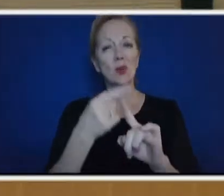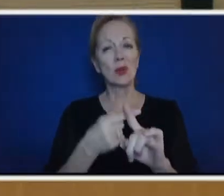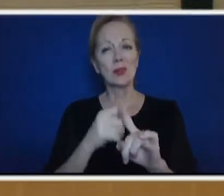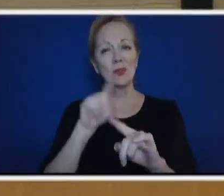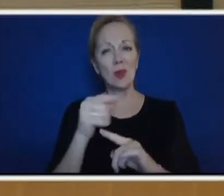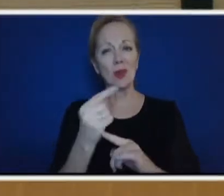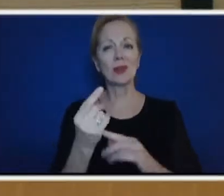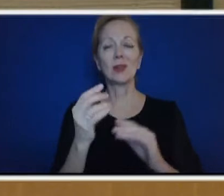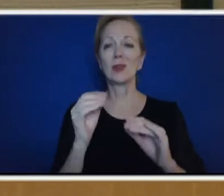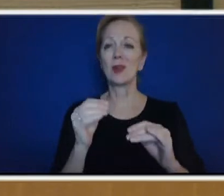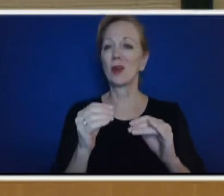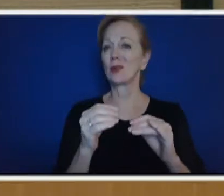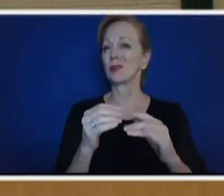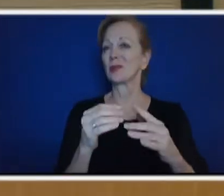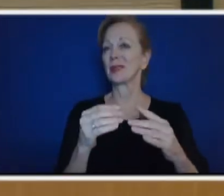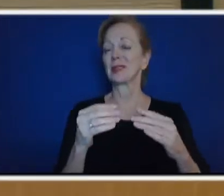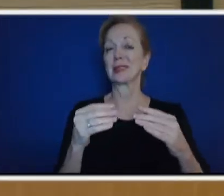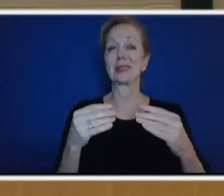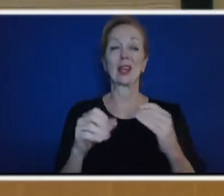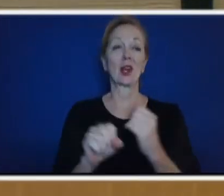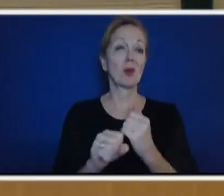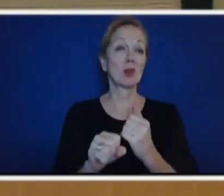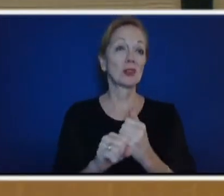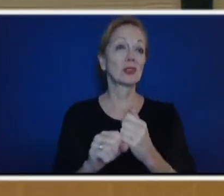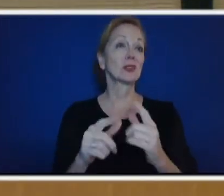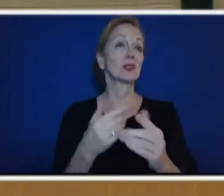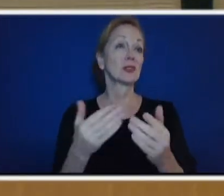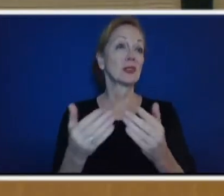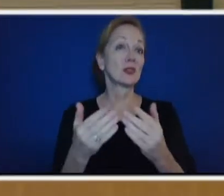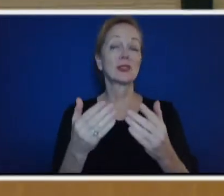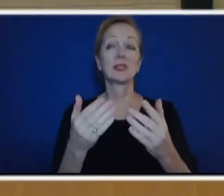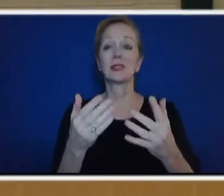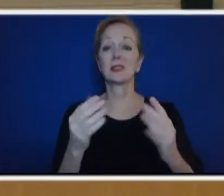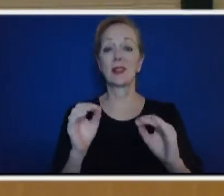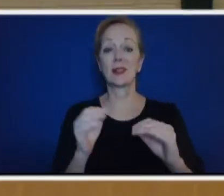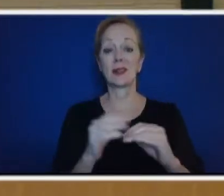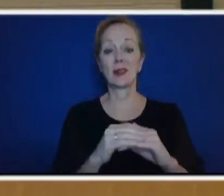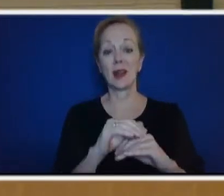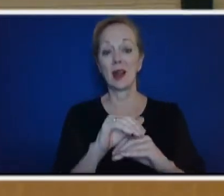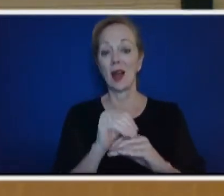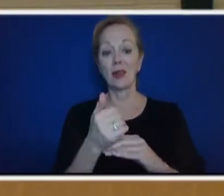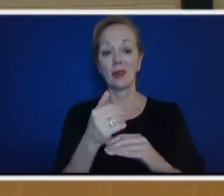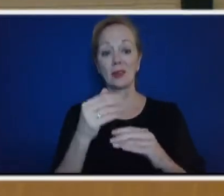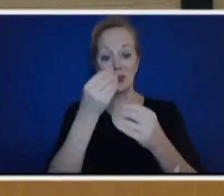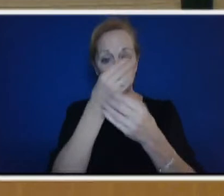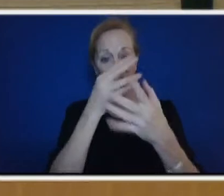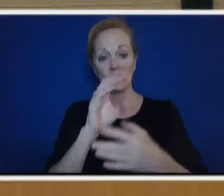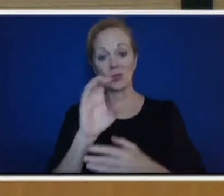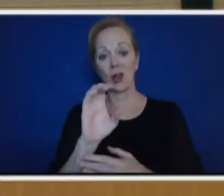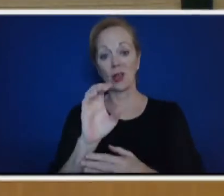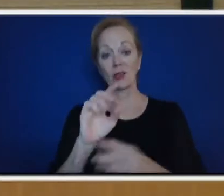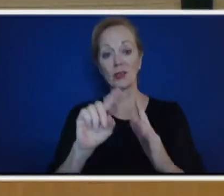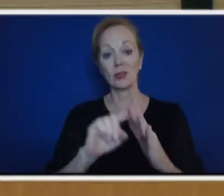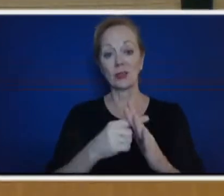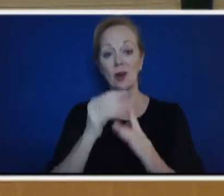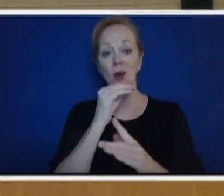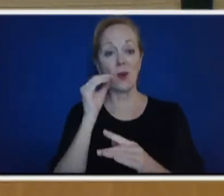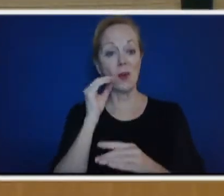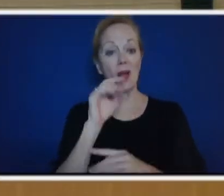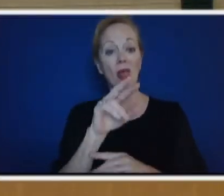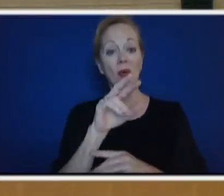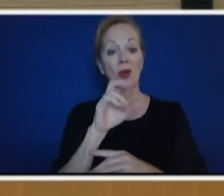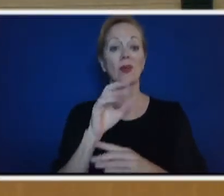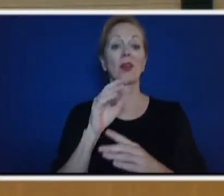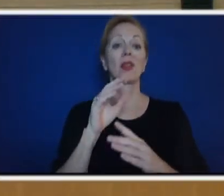no retail or community services at all to serve the neighborhood. Another headline, A Charlotte starter home is about $300,000 right